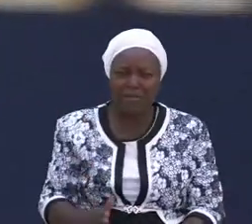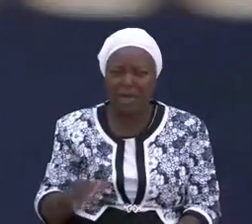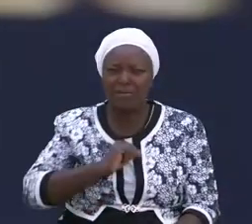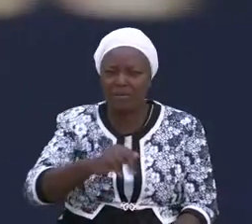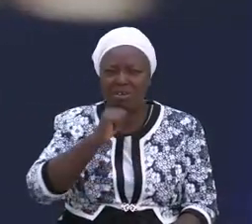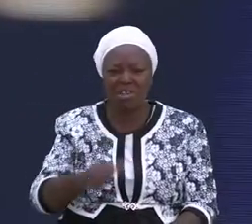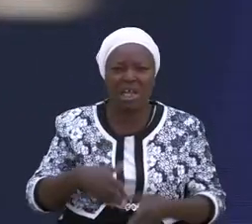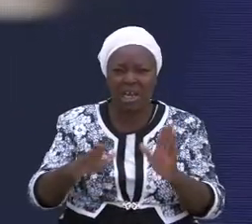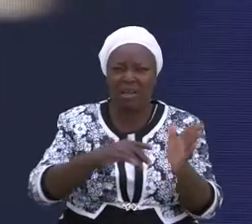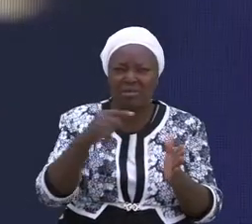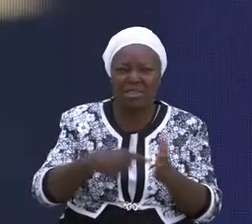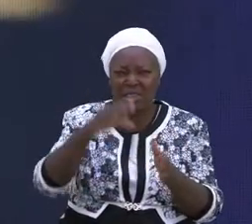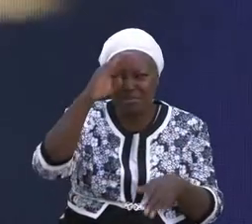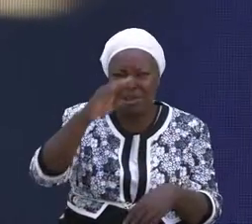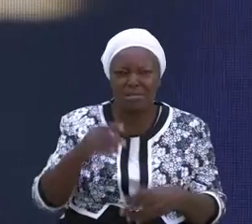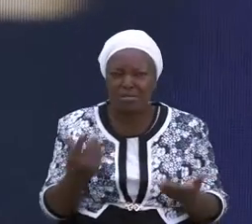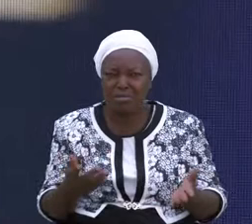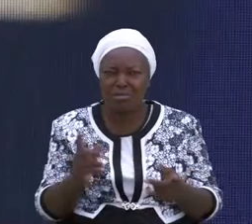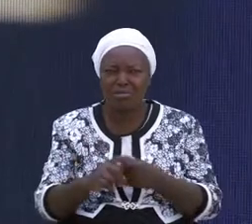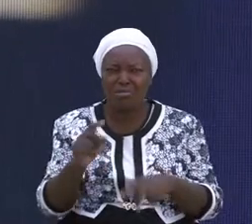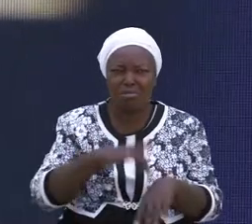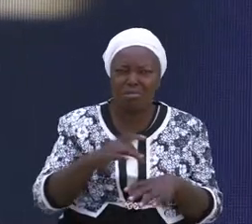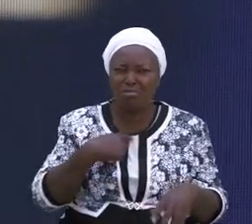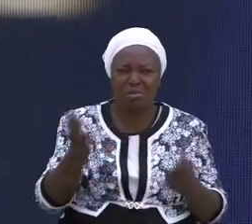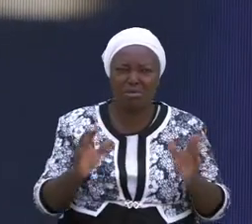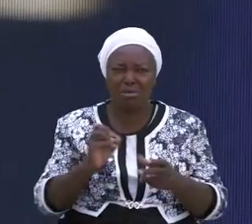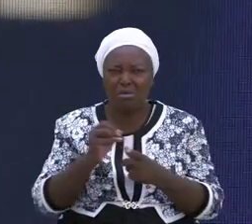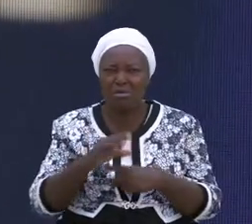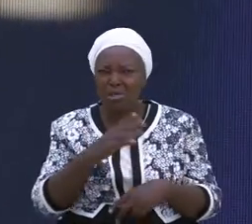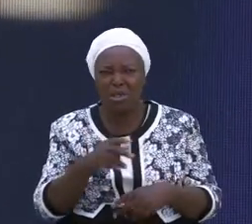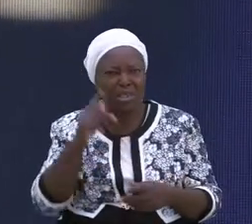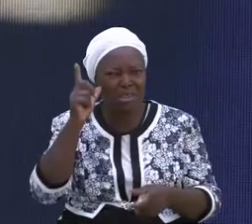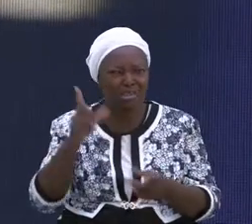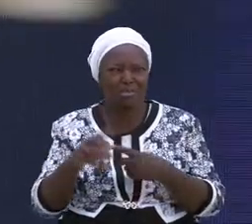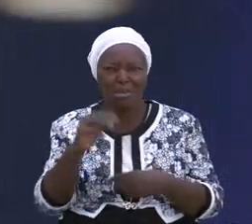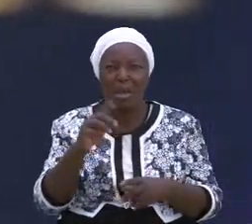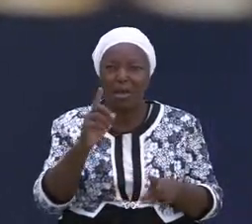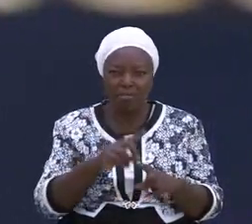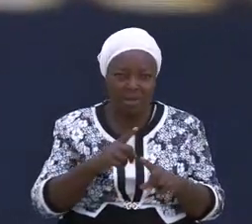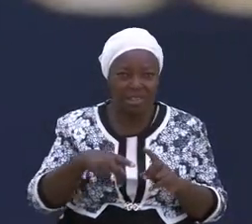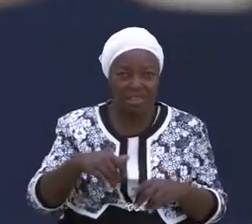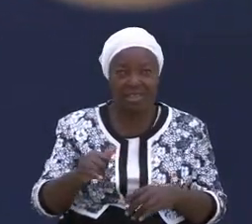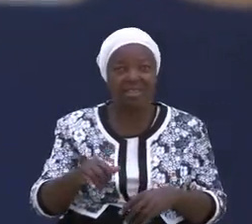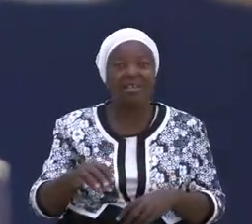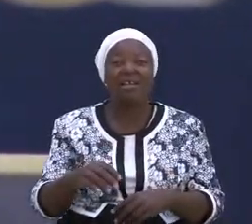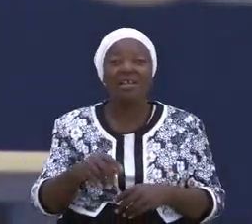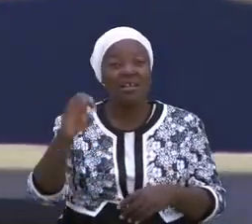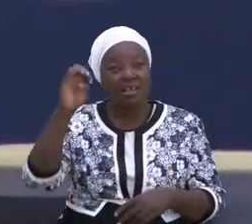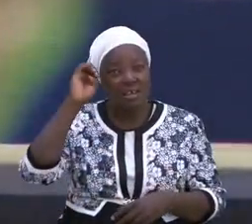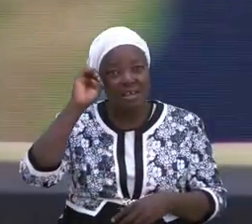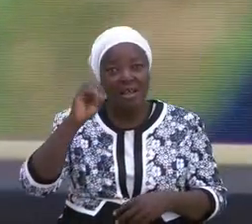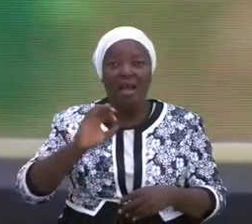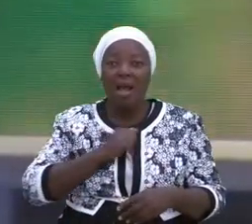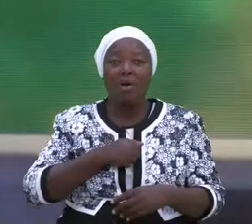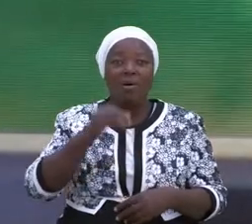psychology on me. And then I prayed. Meanwhile, the mother was